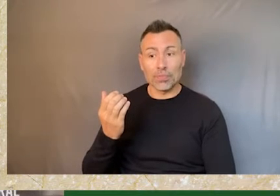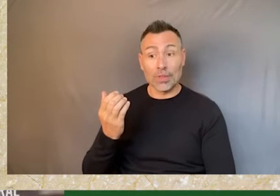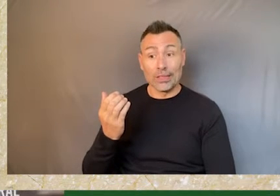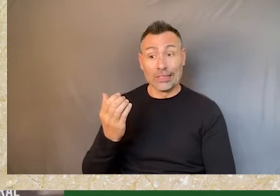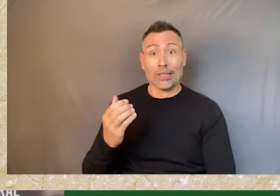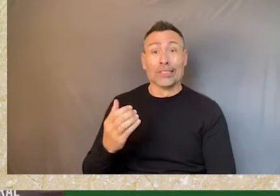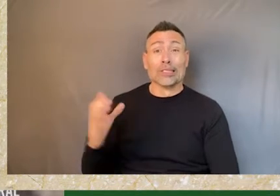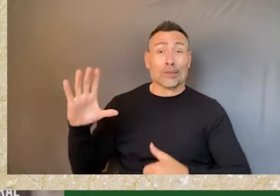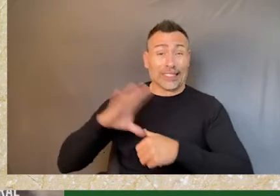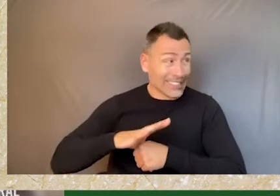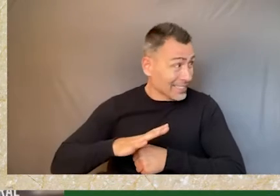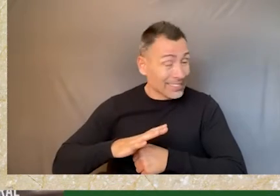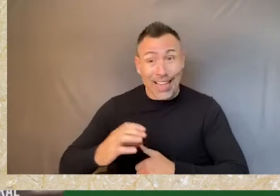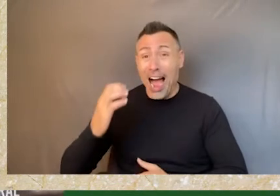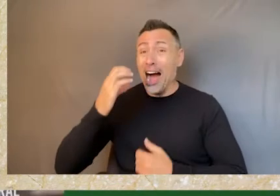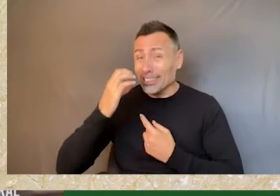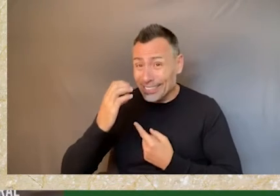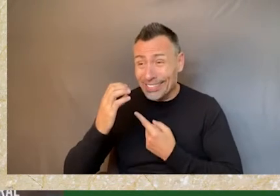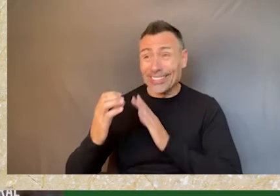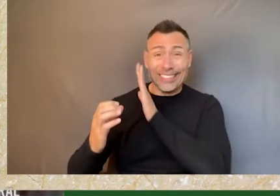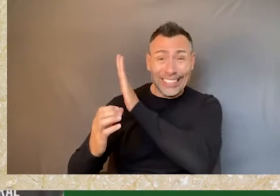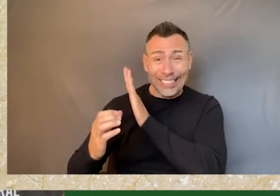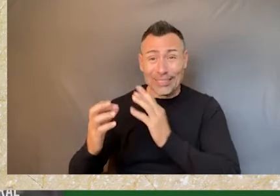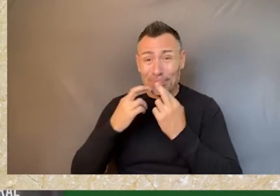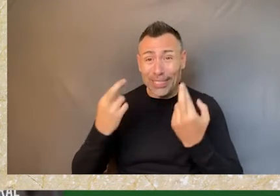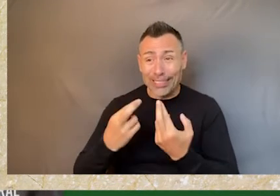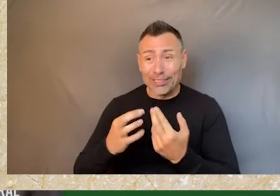Oh shit, I just took a bite of Judd's bagel.